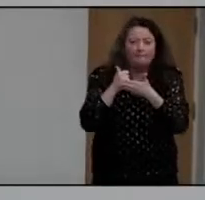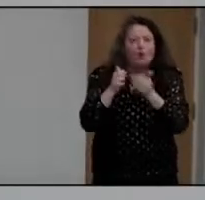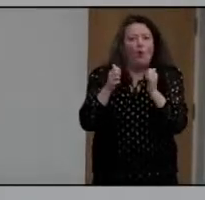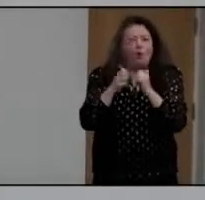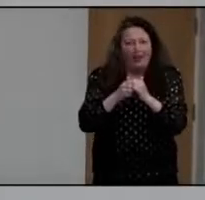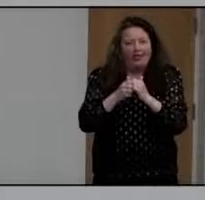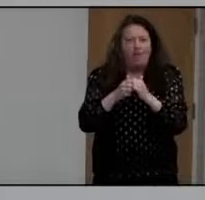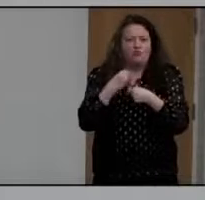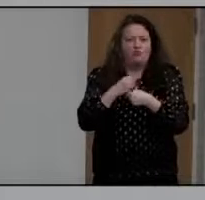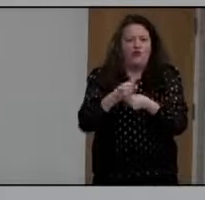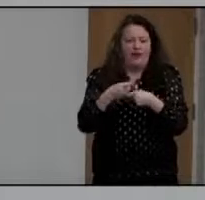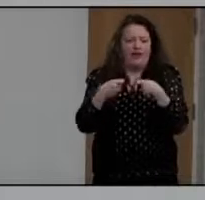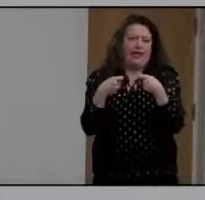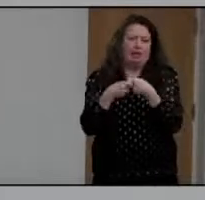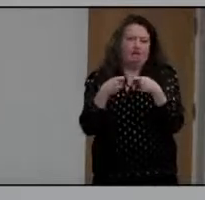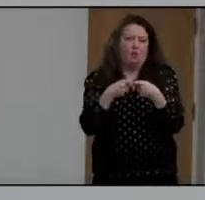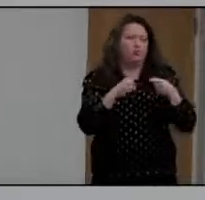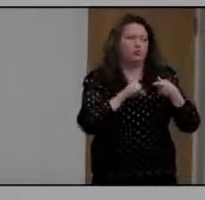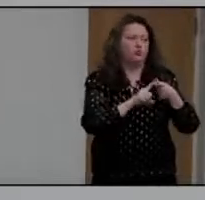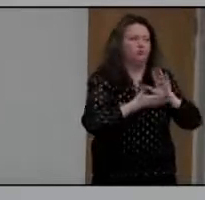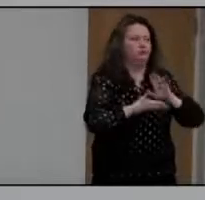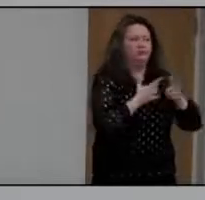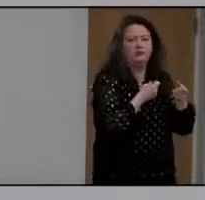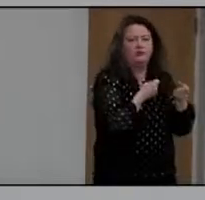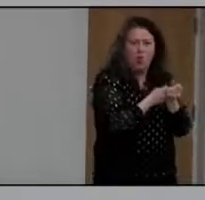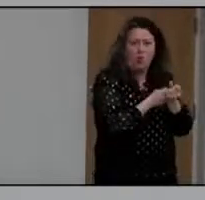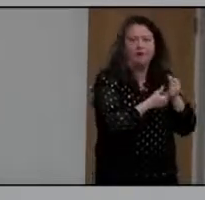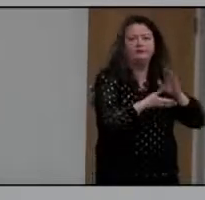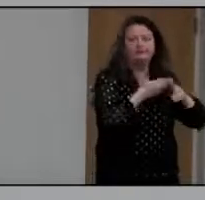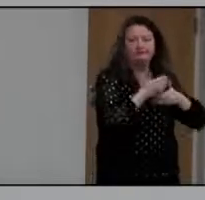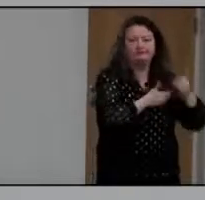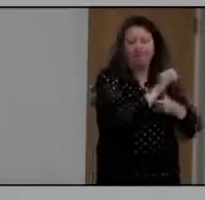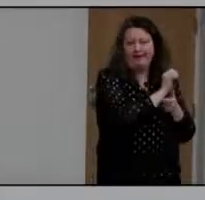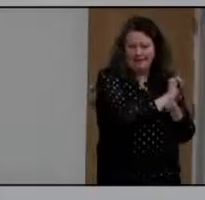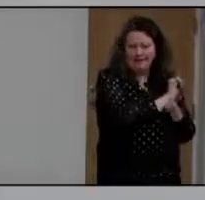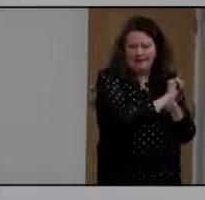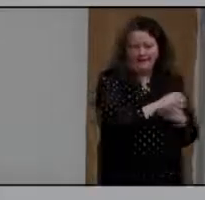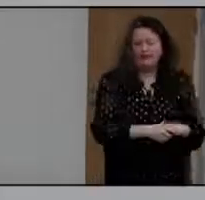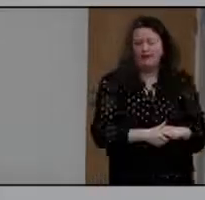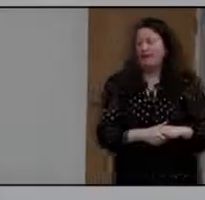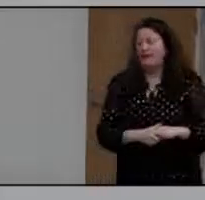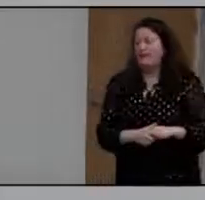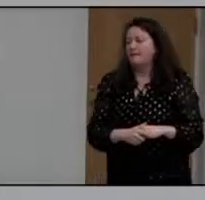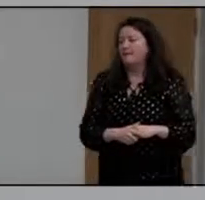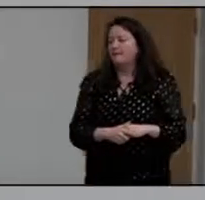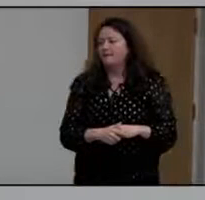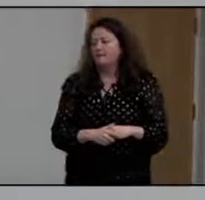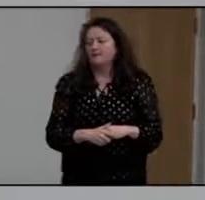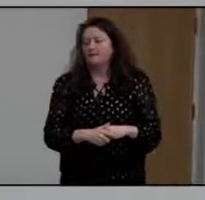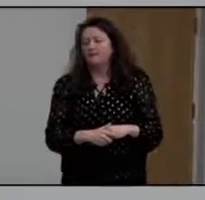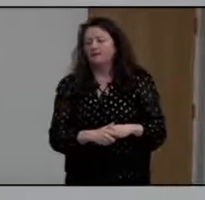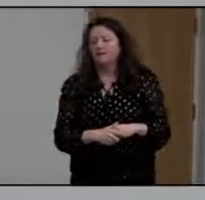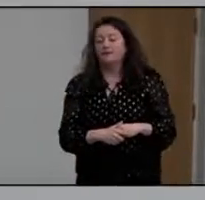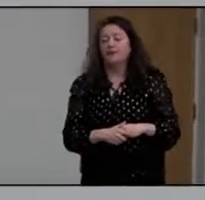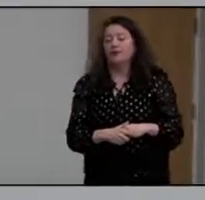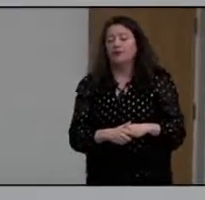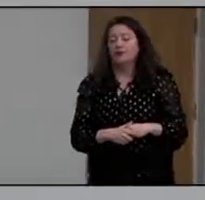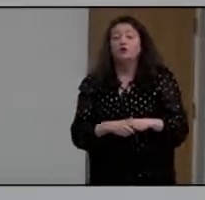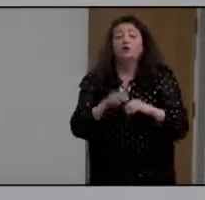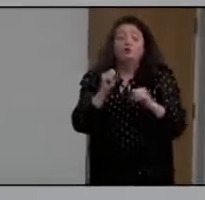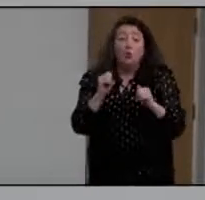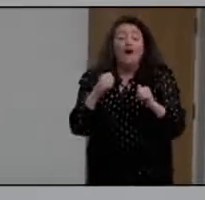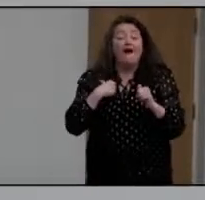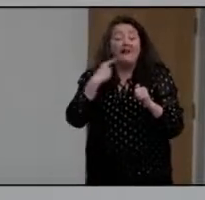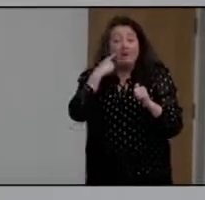that would be beneficial to our economy and actually make the whole process more